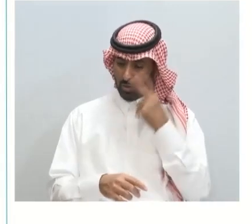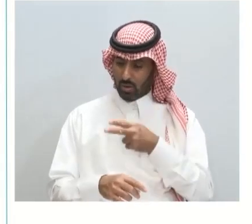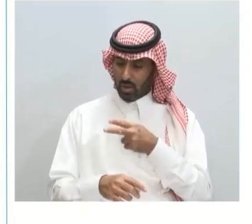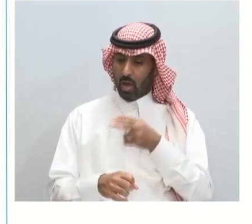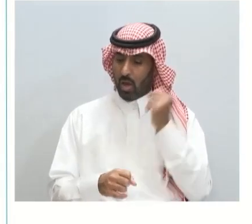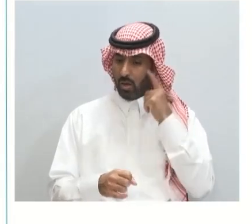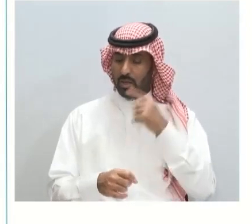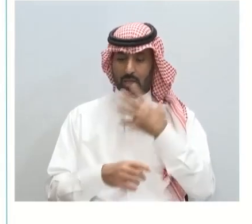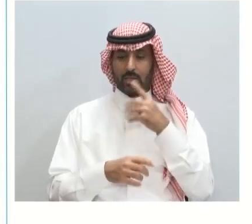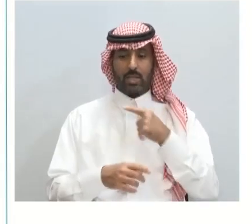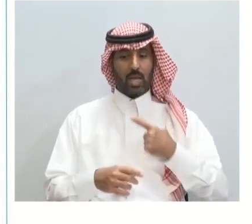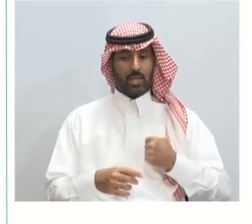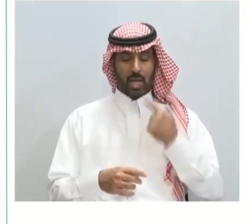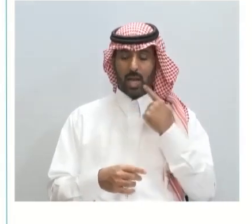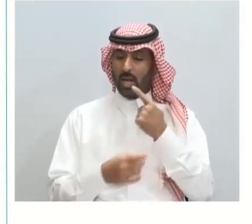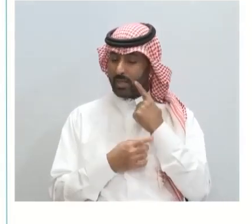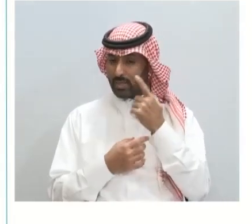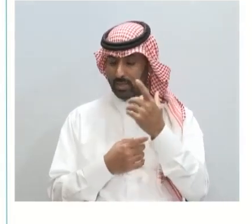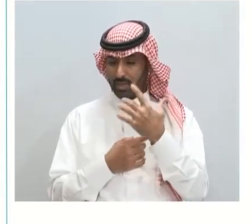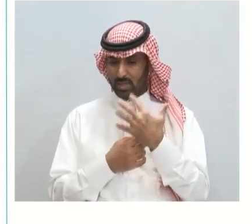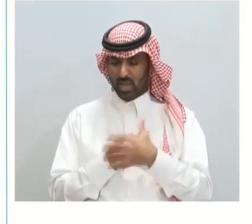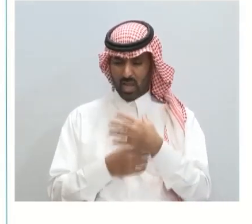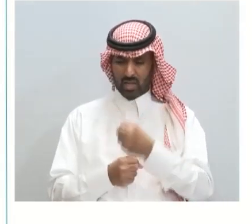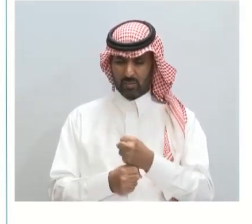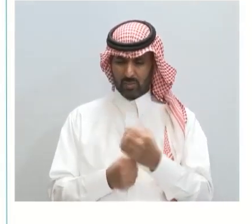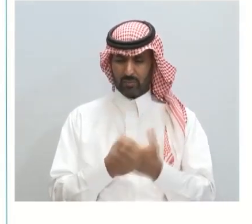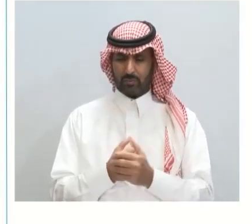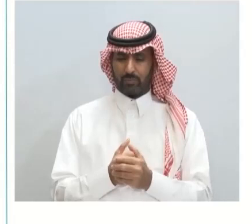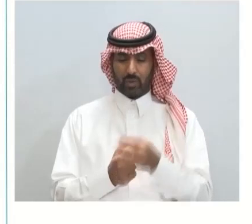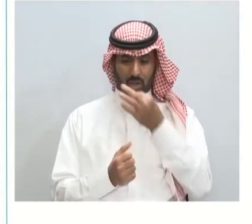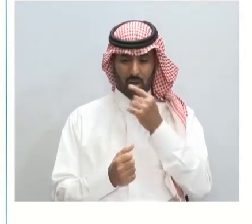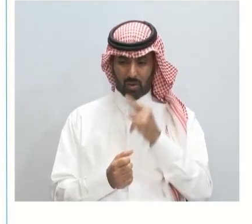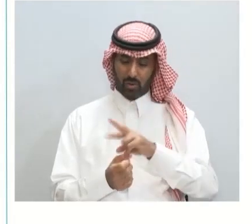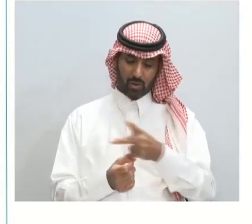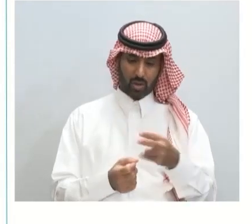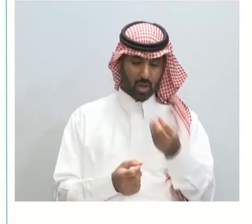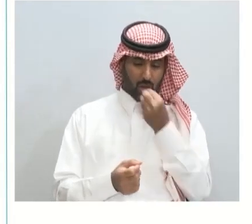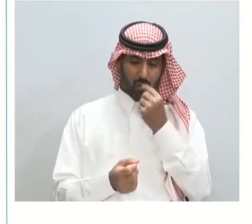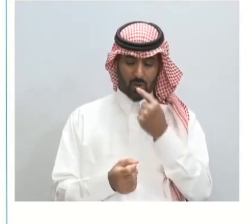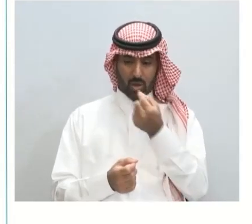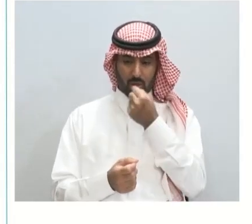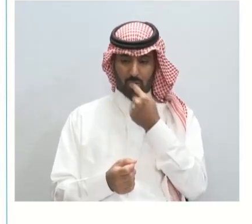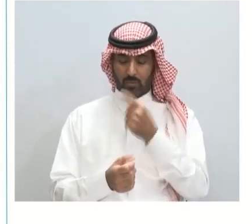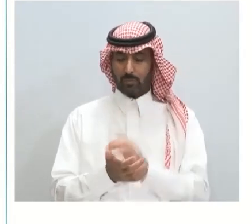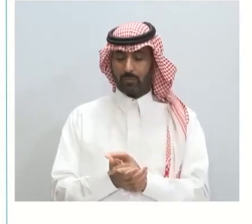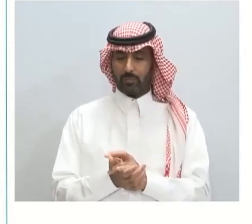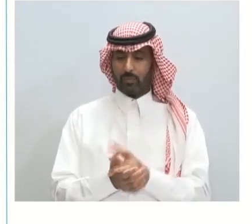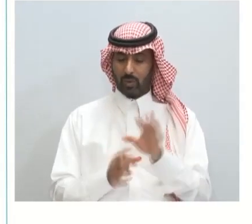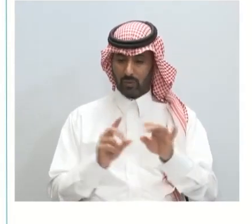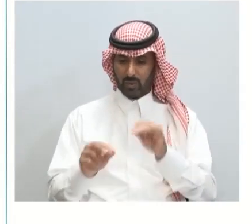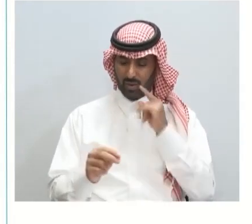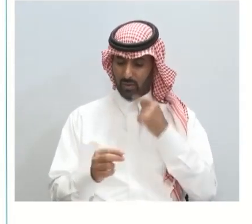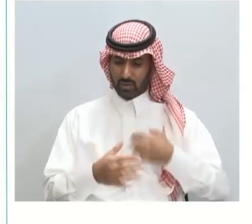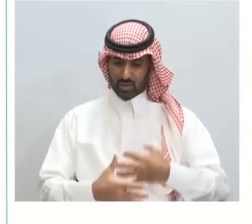of the need for preventative care, like frequent checkups, dietary changes, medicines, or even the option of